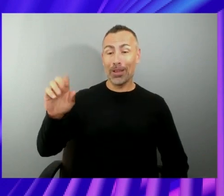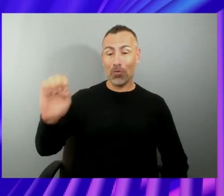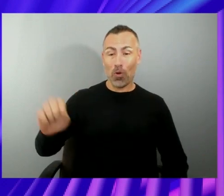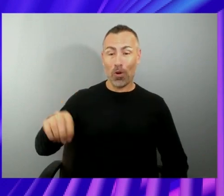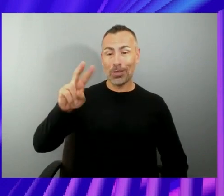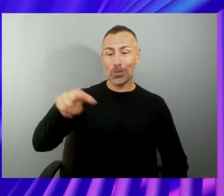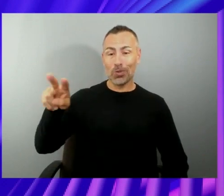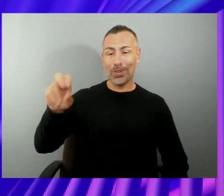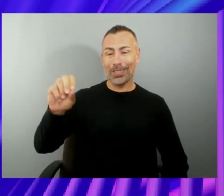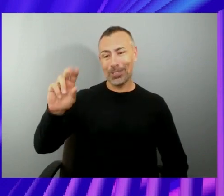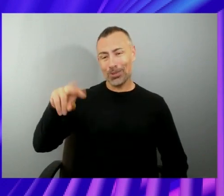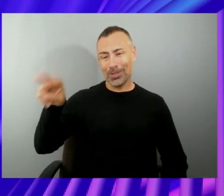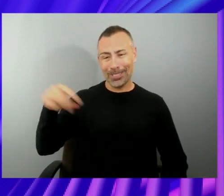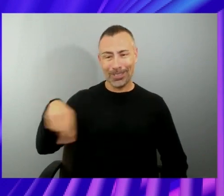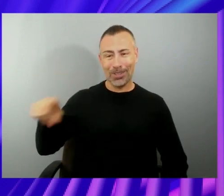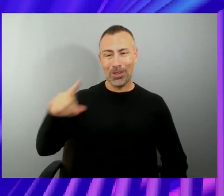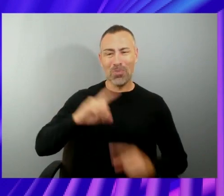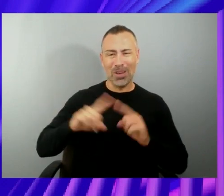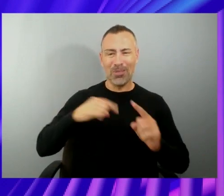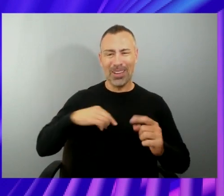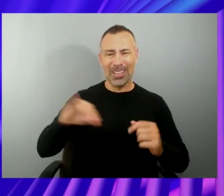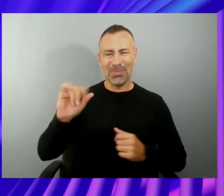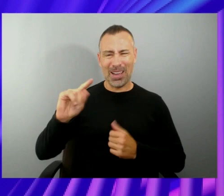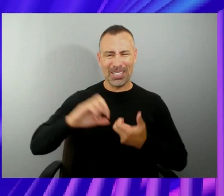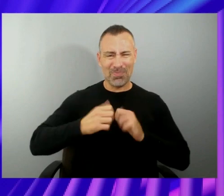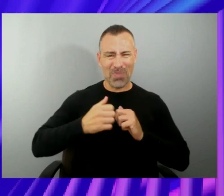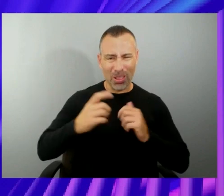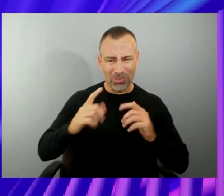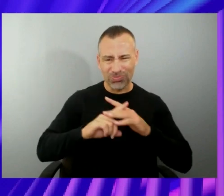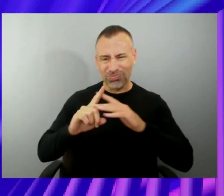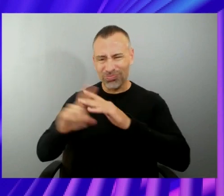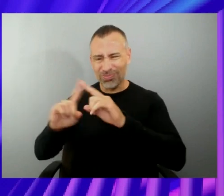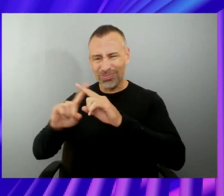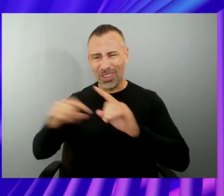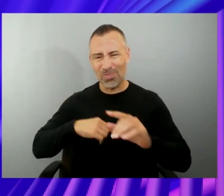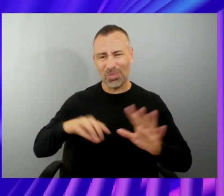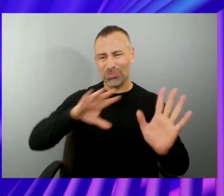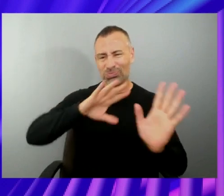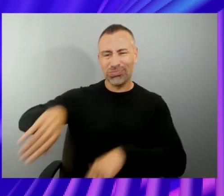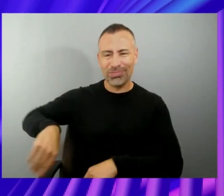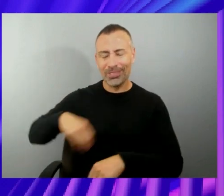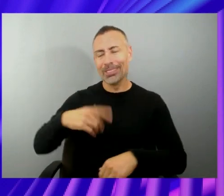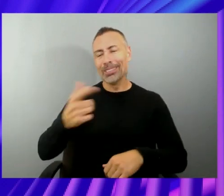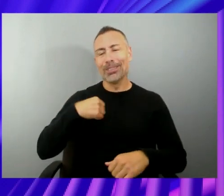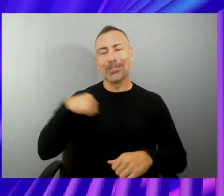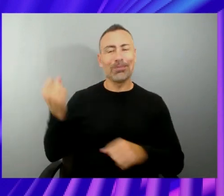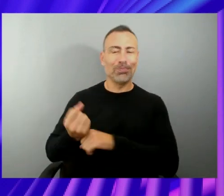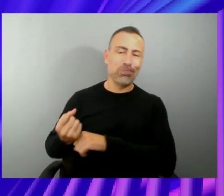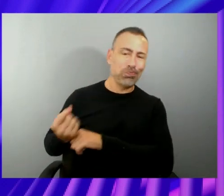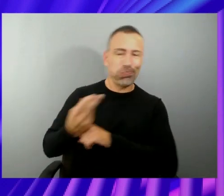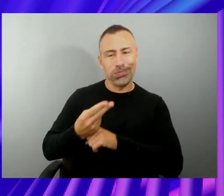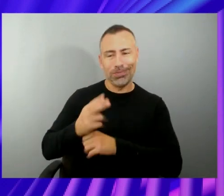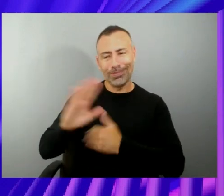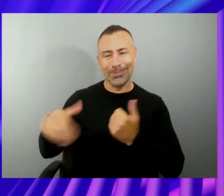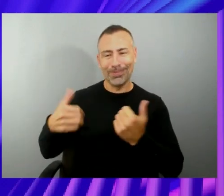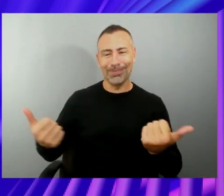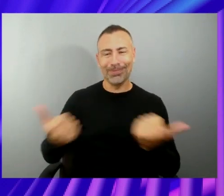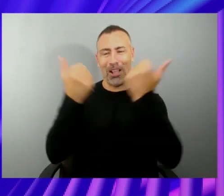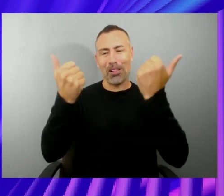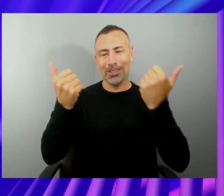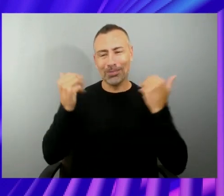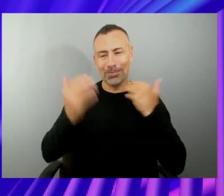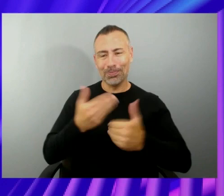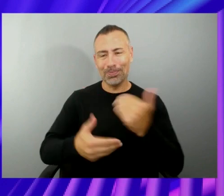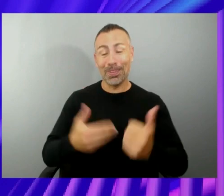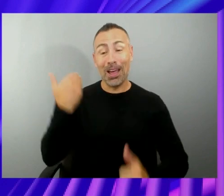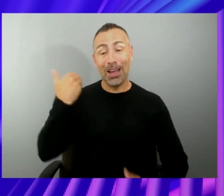it the pink-footed platypus because he's raising his head, causing some evil throughout the day. But hey, we overcome challenges that come to us. I am Kyle Dickinson. I'm